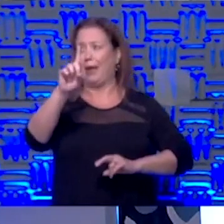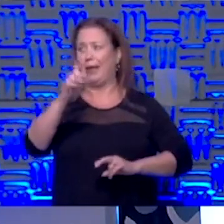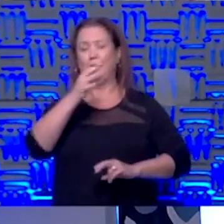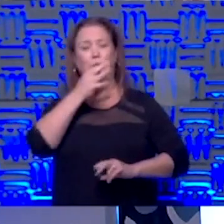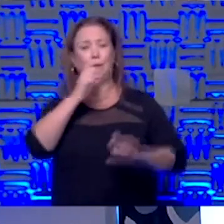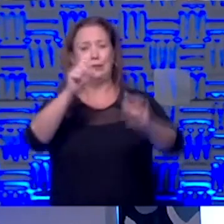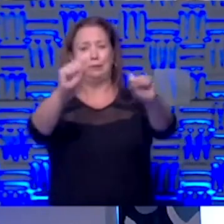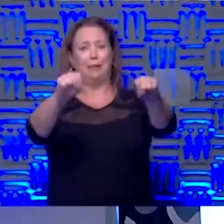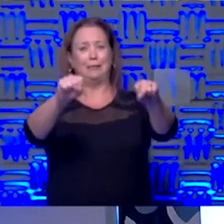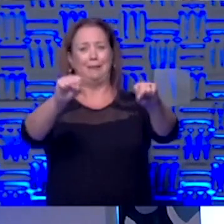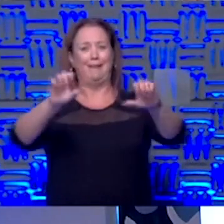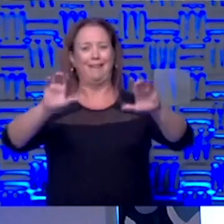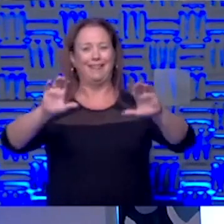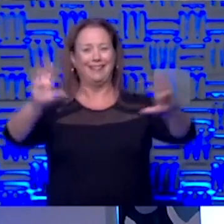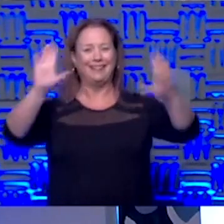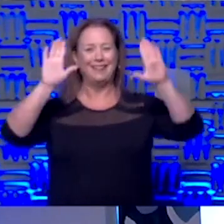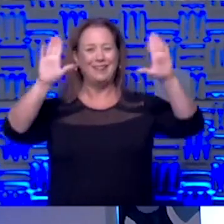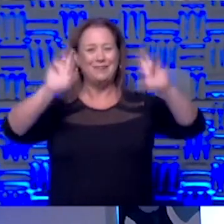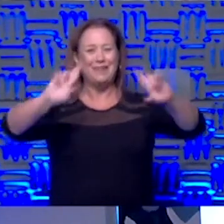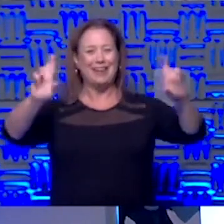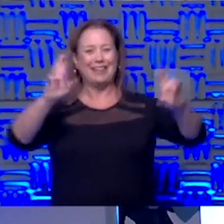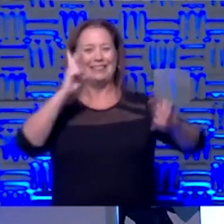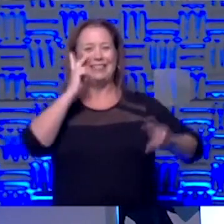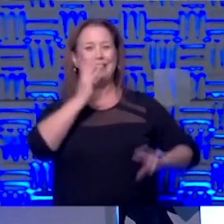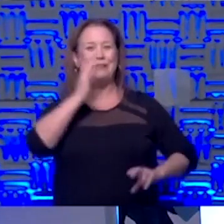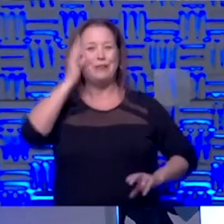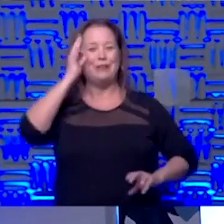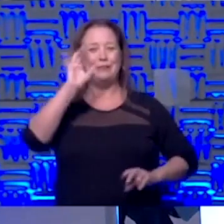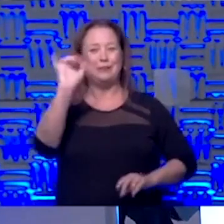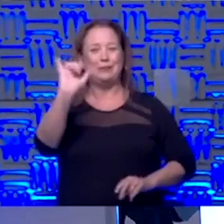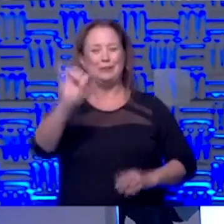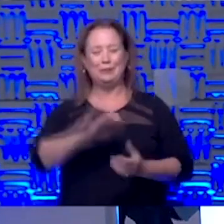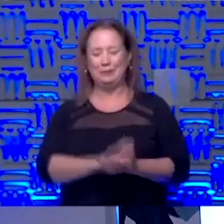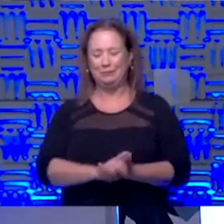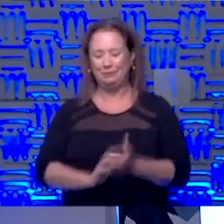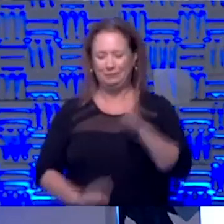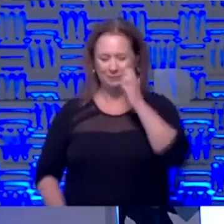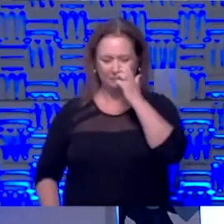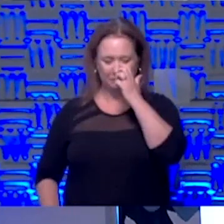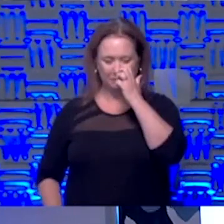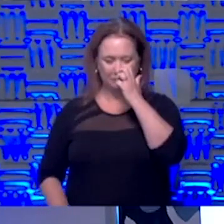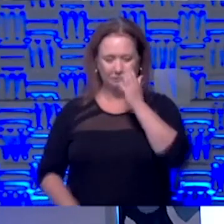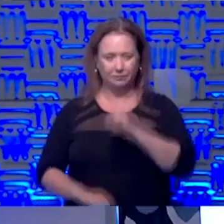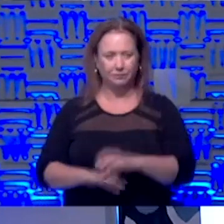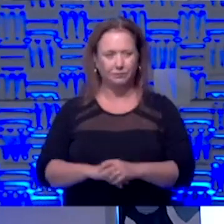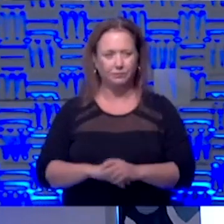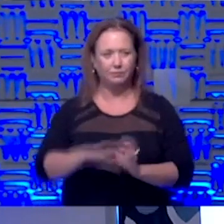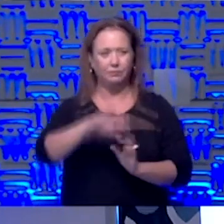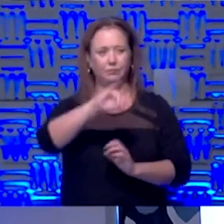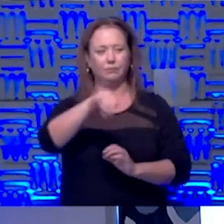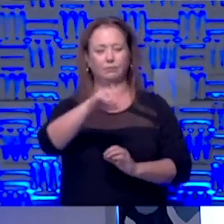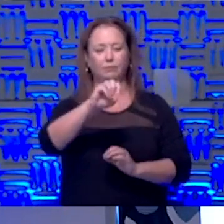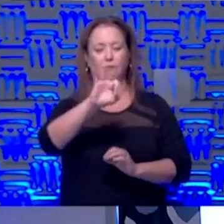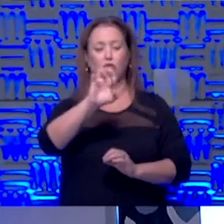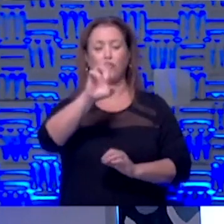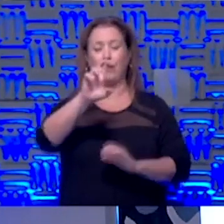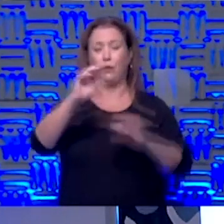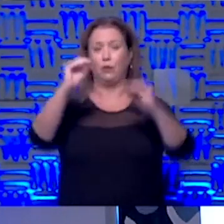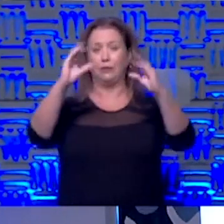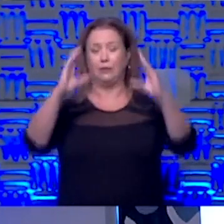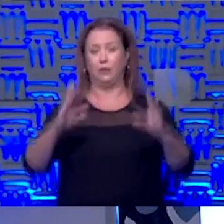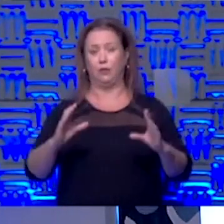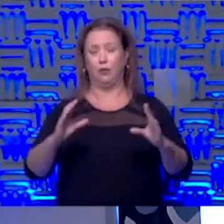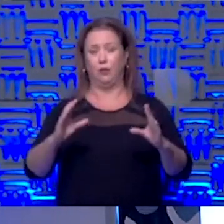can. Let's go, Chiefs. Next question, Jill. Yeah. Okay. So Jennifer is a teacher, and she's